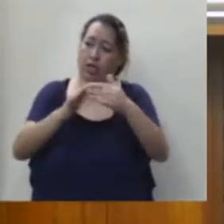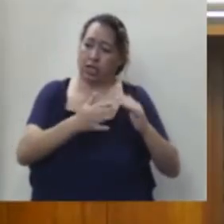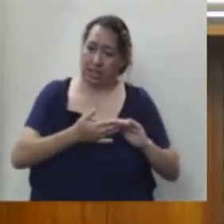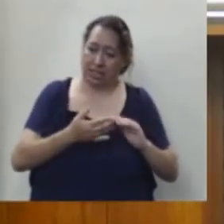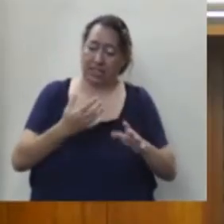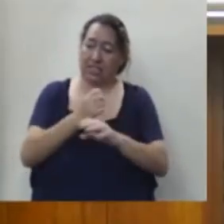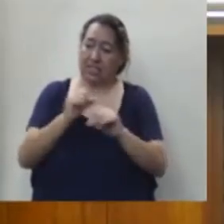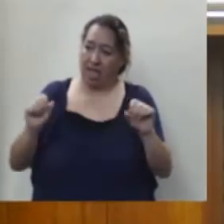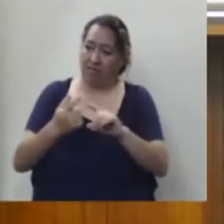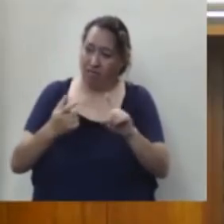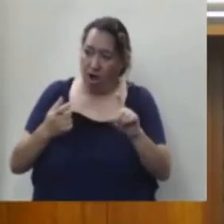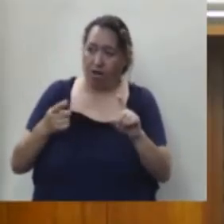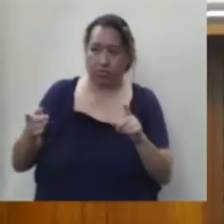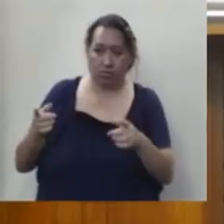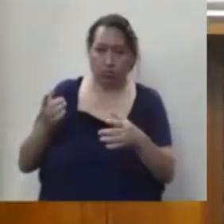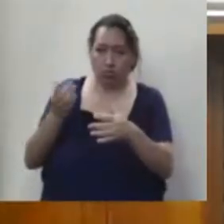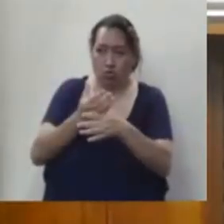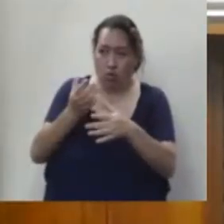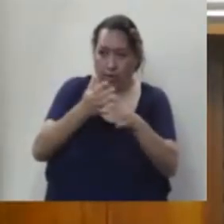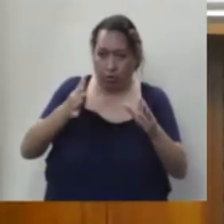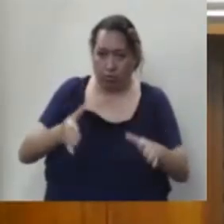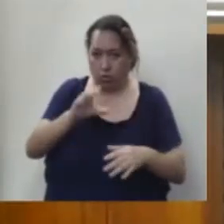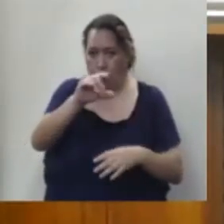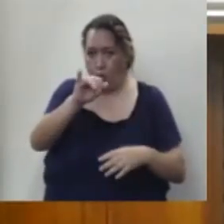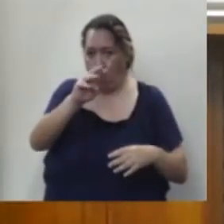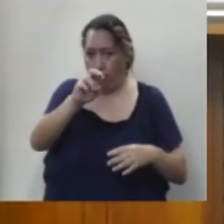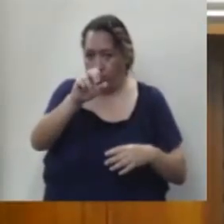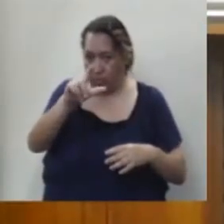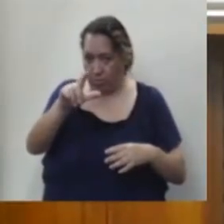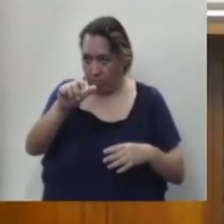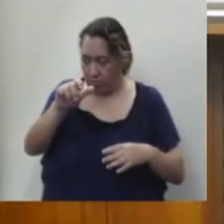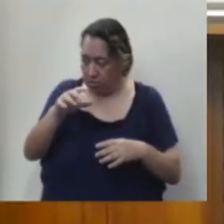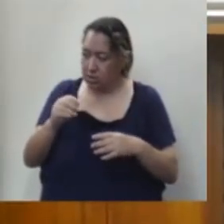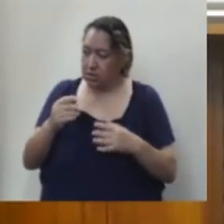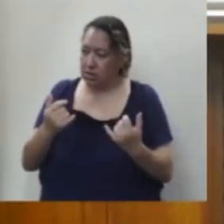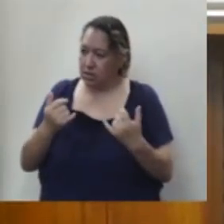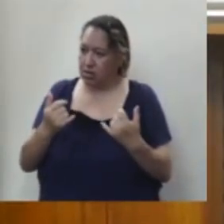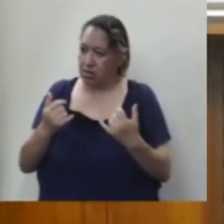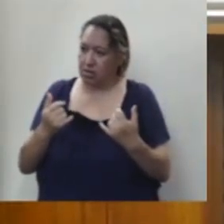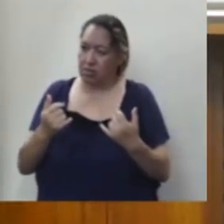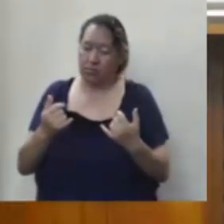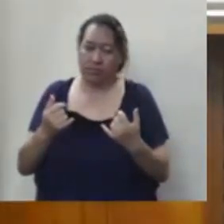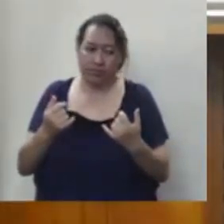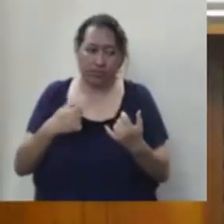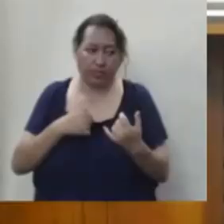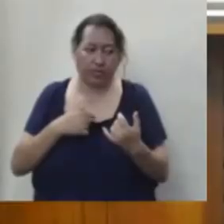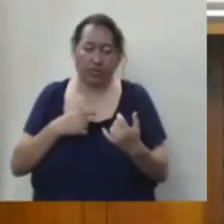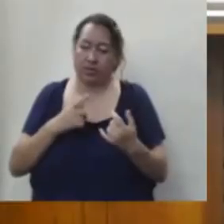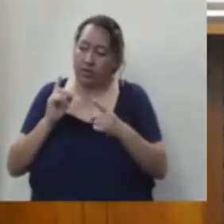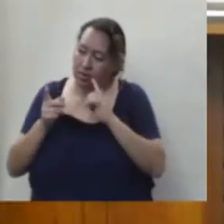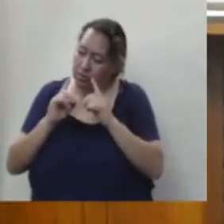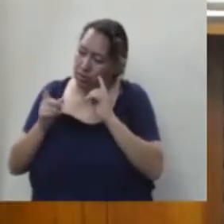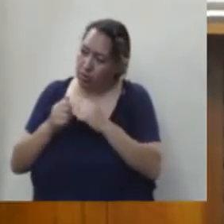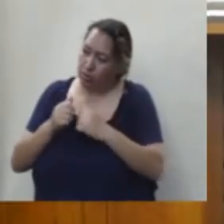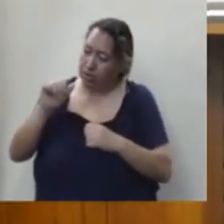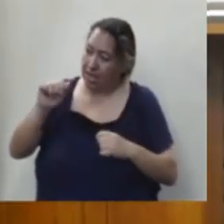criminals or potential criminals. And so I had spoken to the AG and